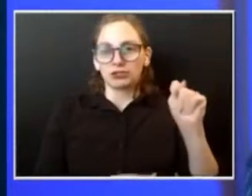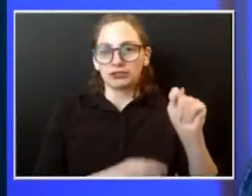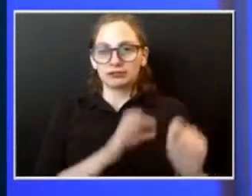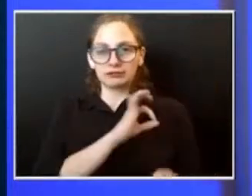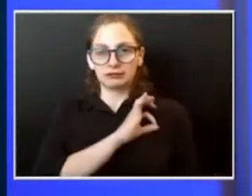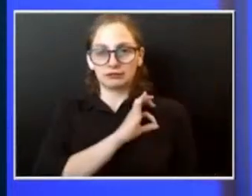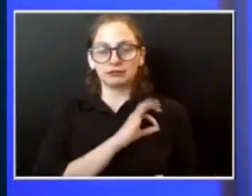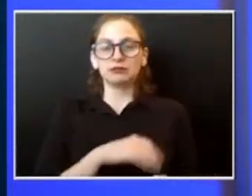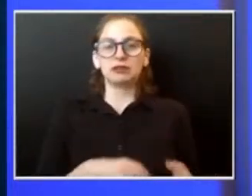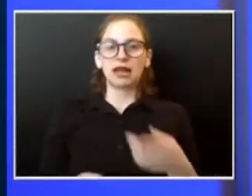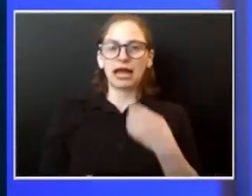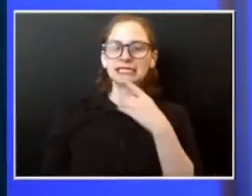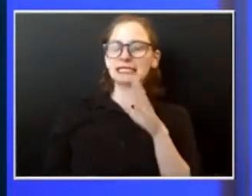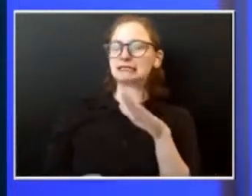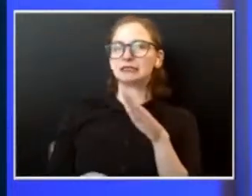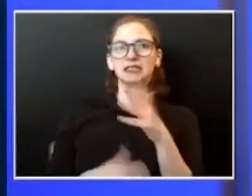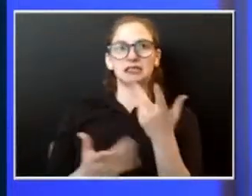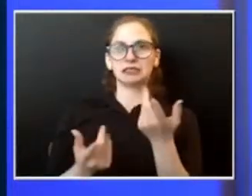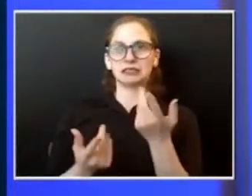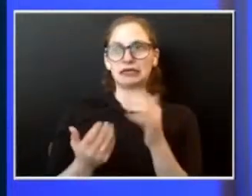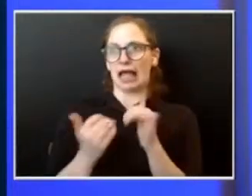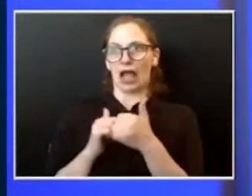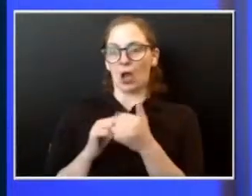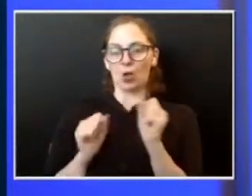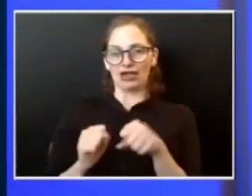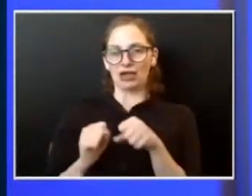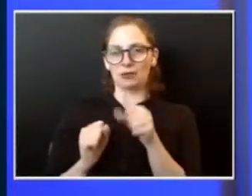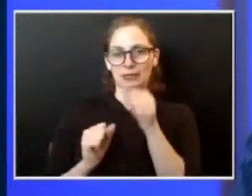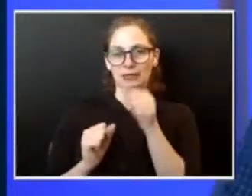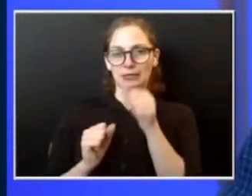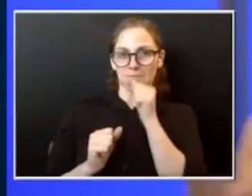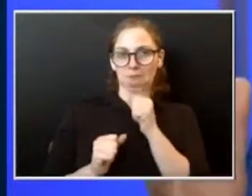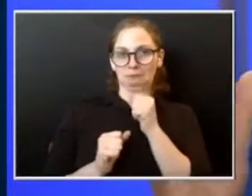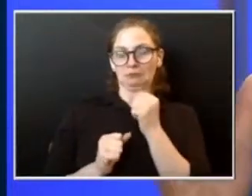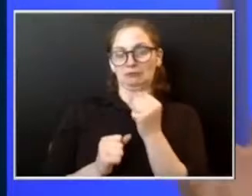4 weeks? So he says, low phosphate diet,